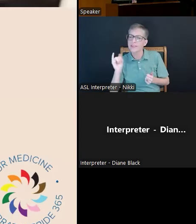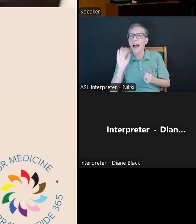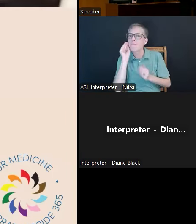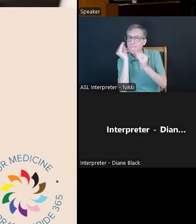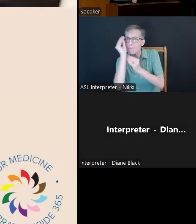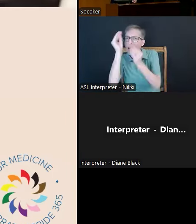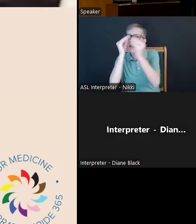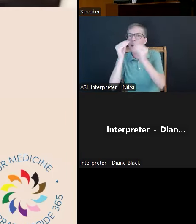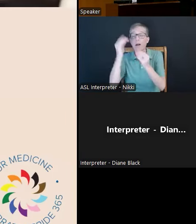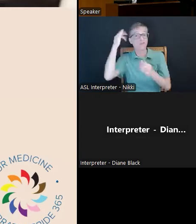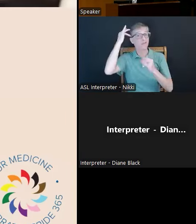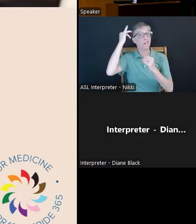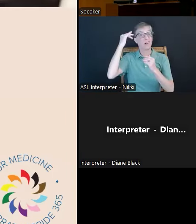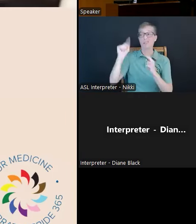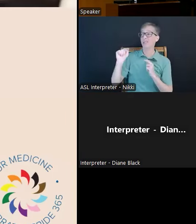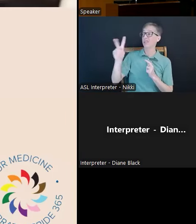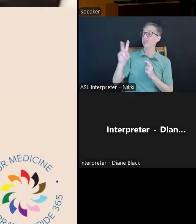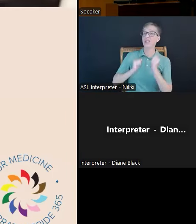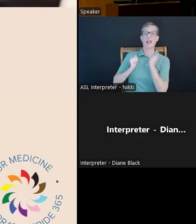on TV has a little bit of makeup on.